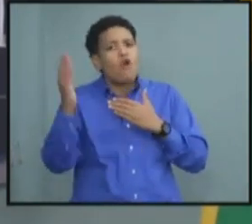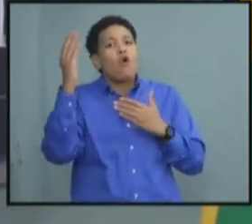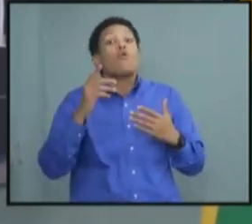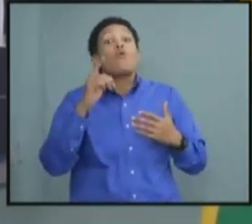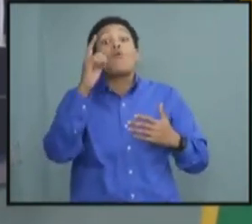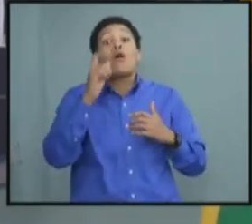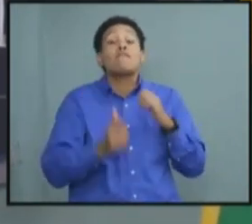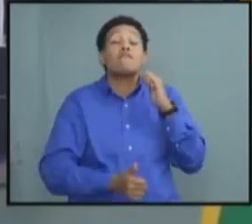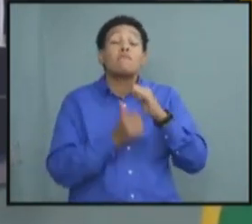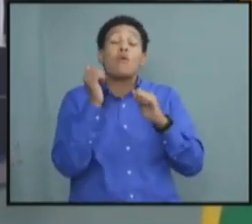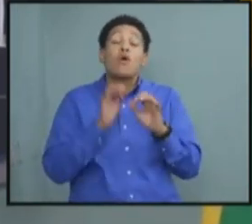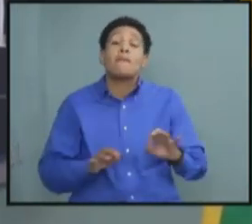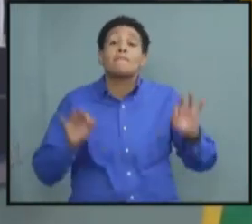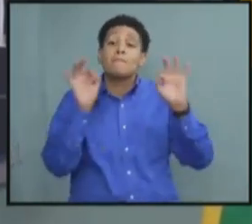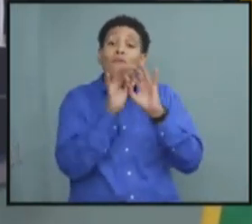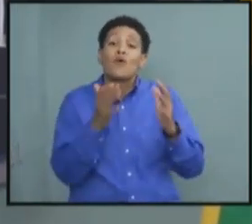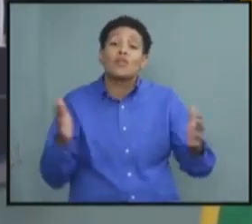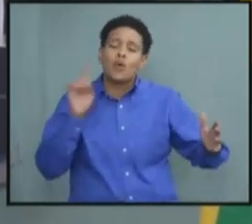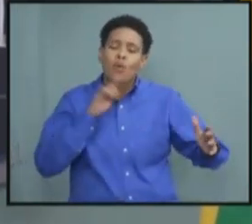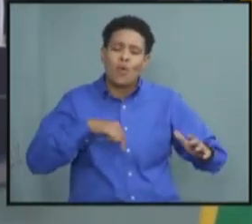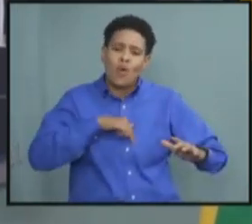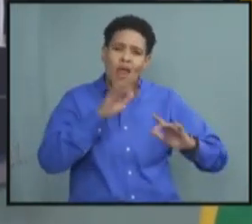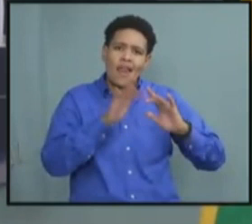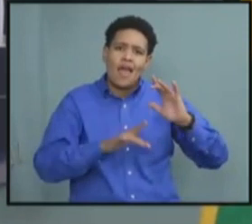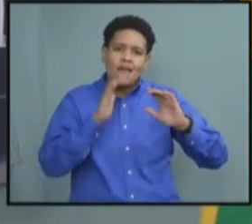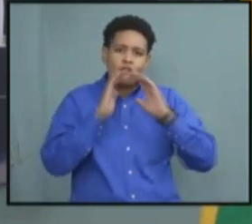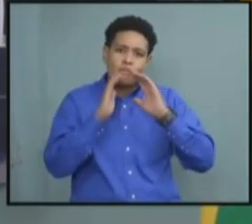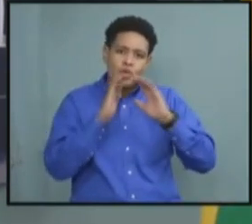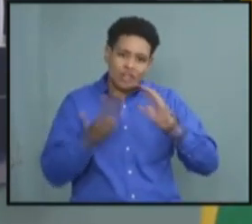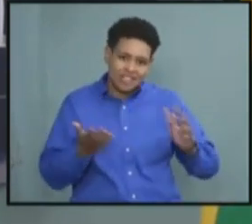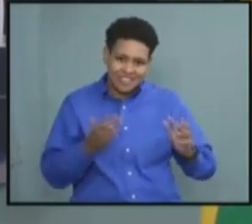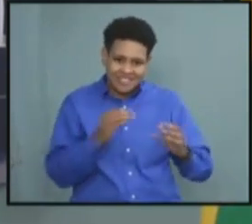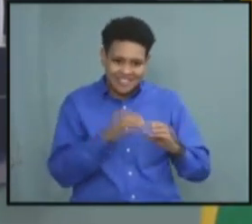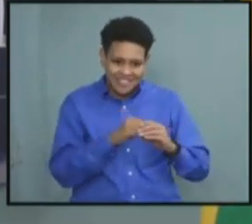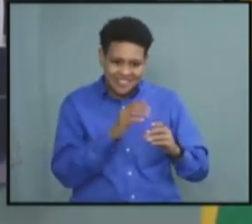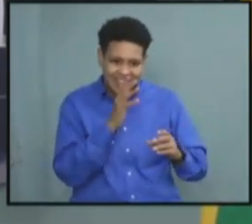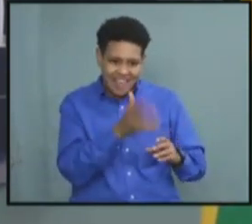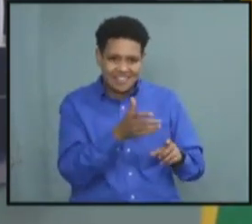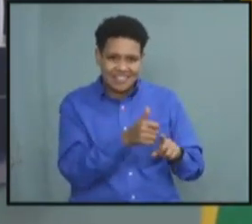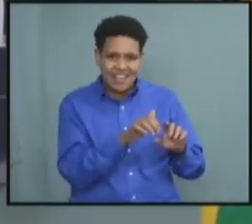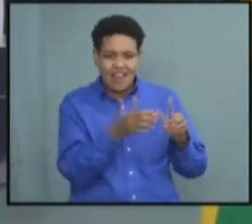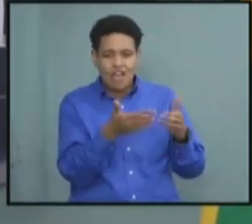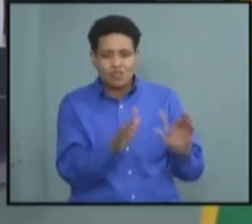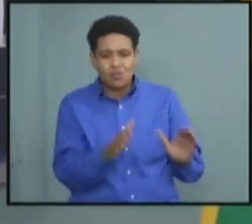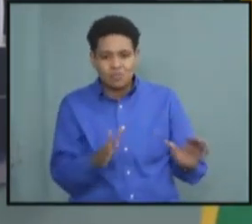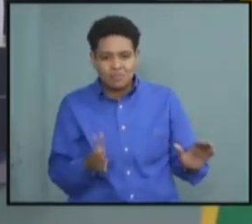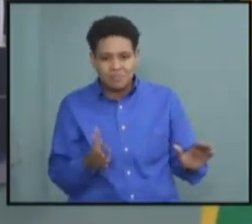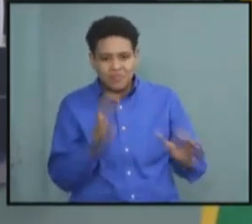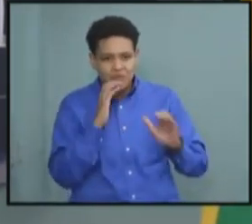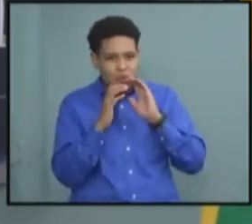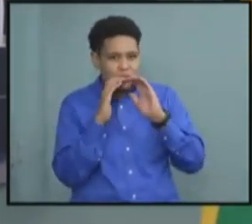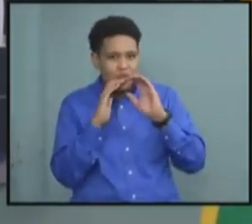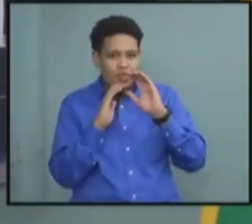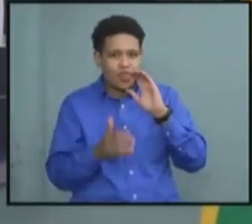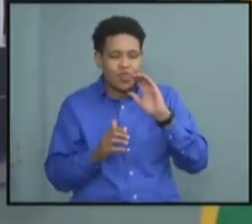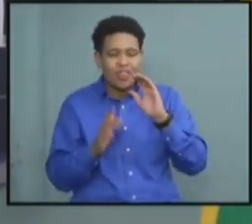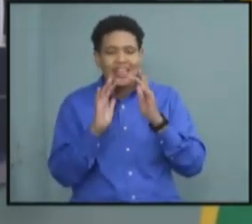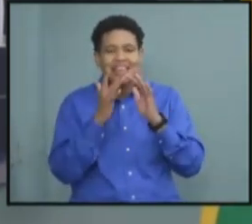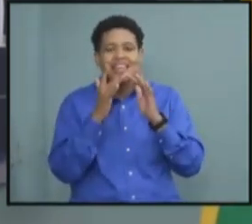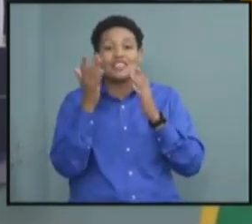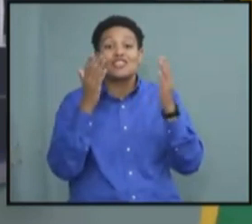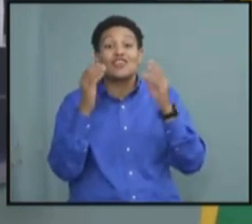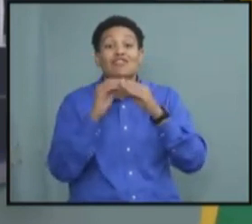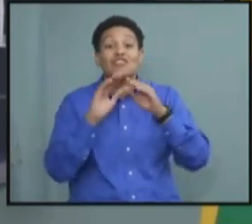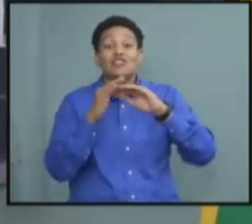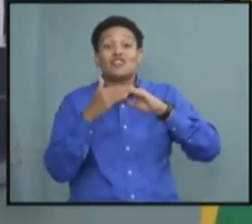One of the most important things is our lack of communication in the absence of the classroom setting. The internet service across